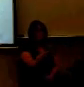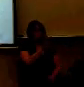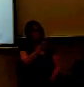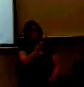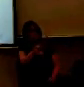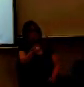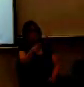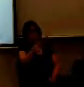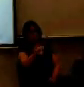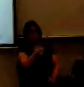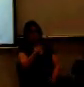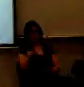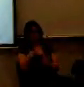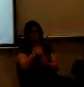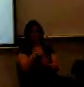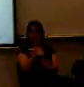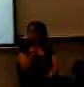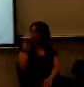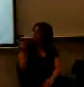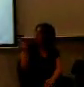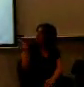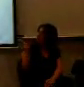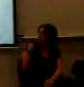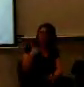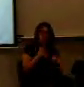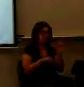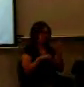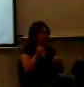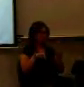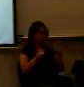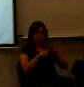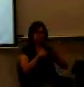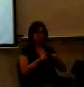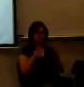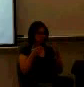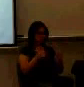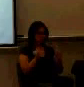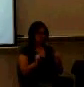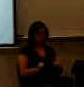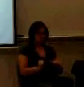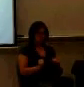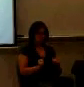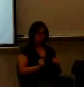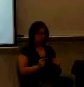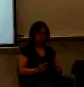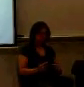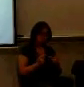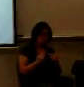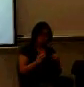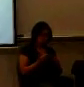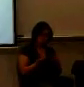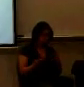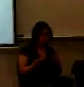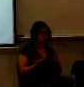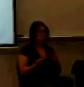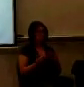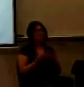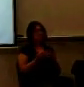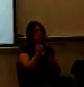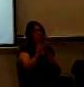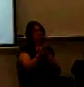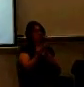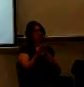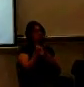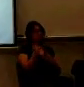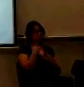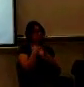attached like these are. Right, so they have a variety of different ways that they can do things. One of the things